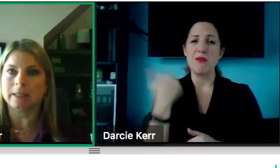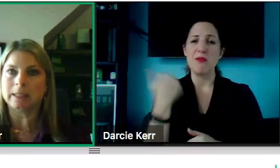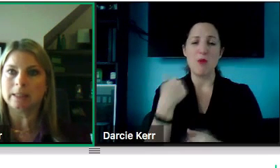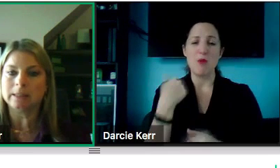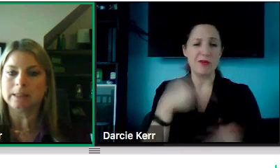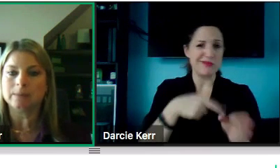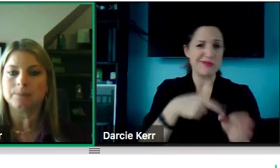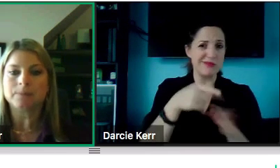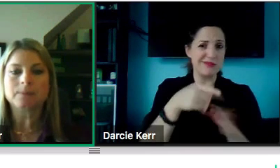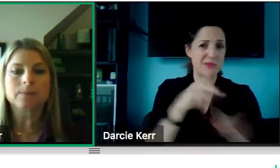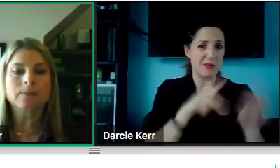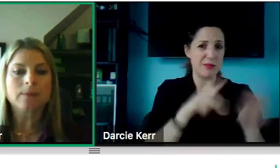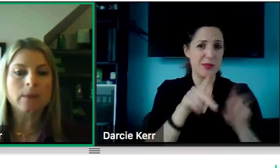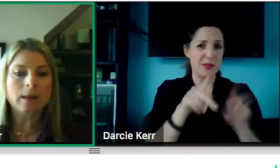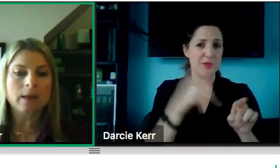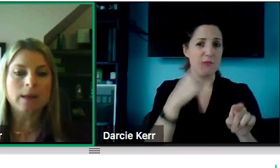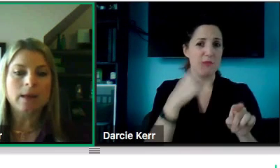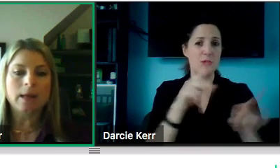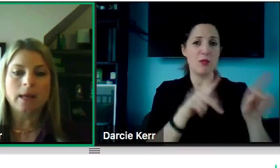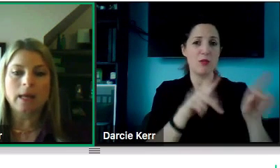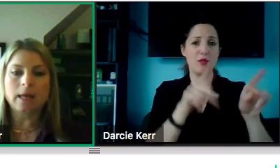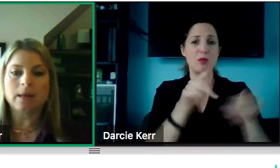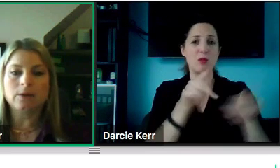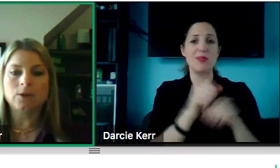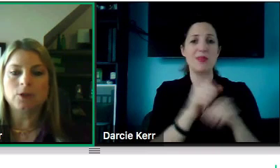with disabilities.